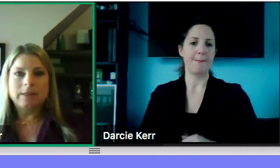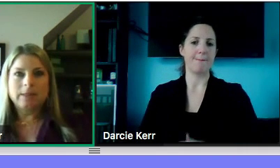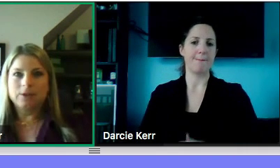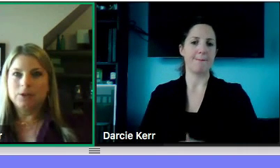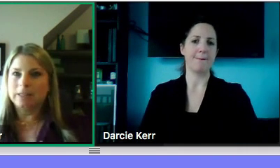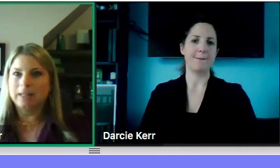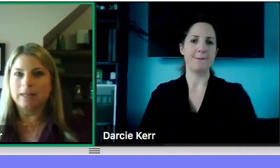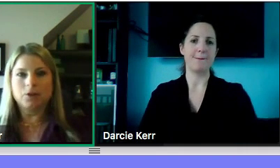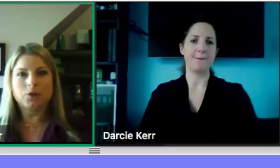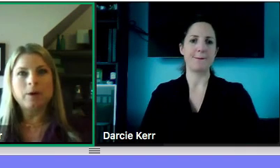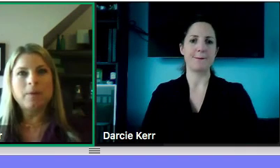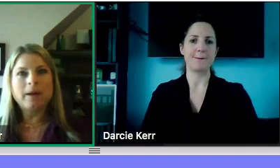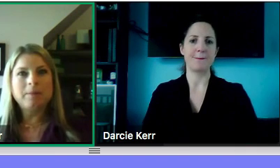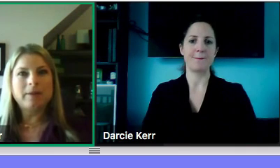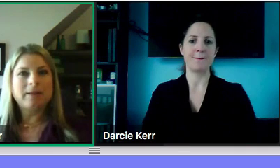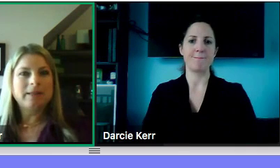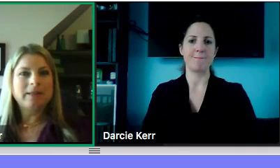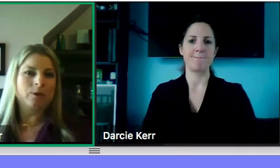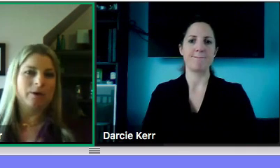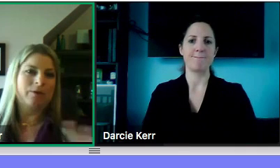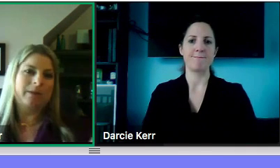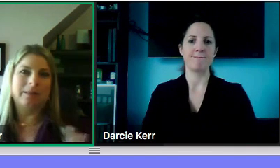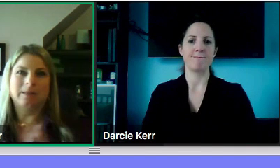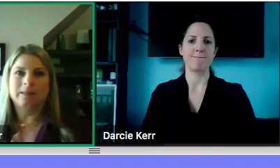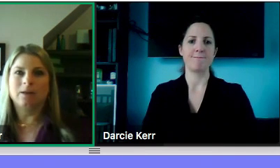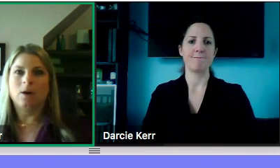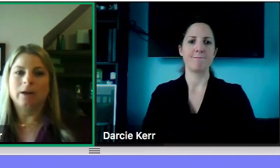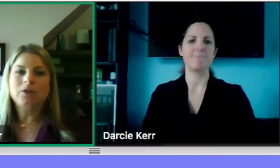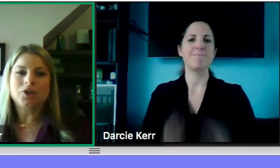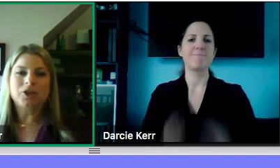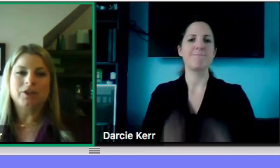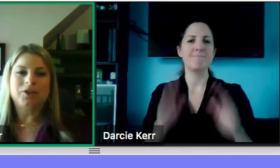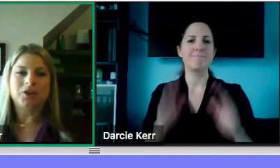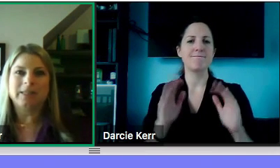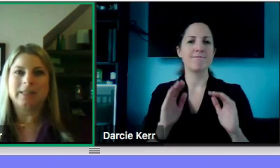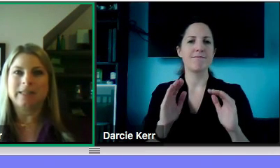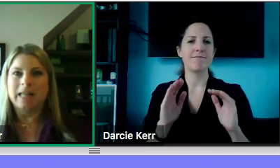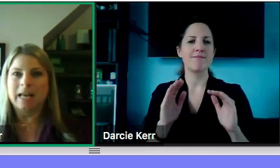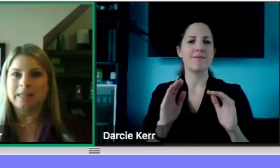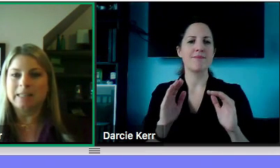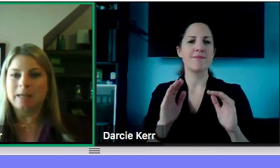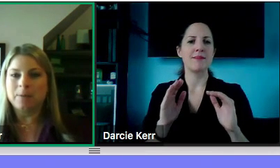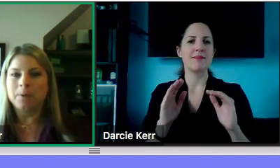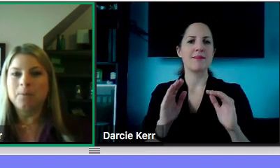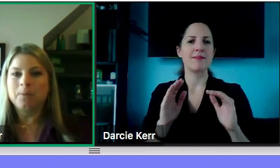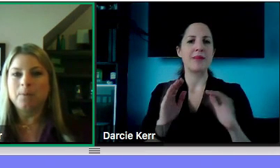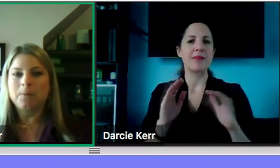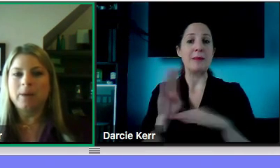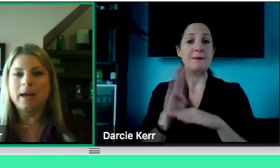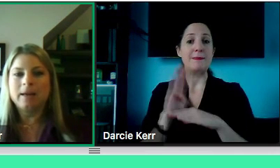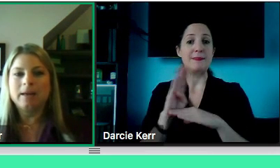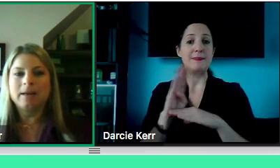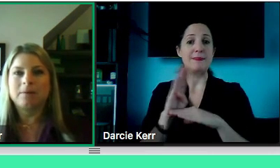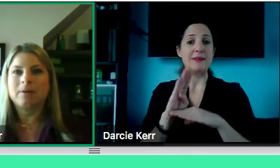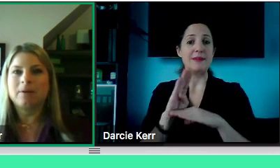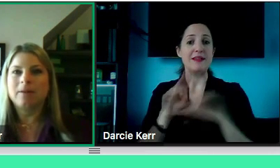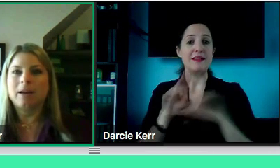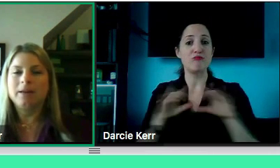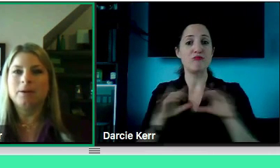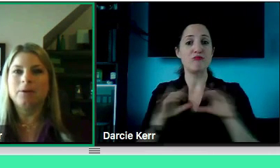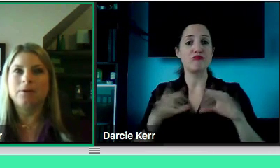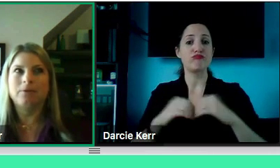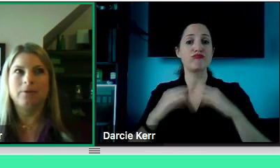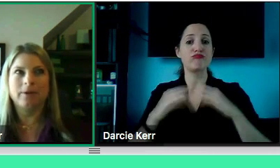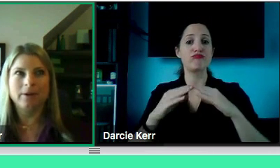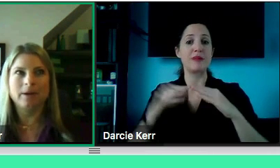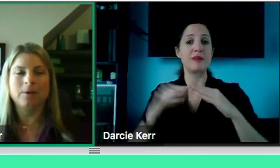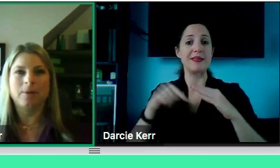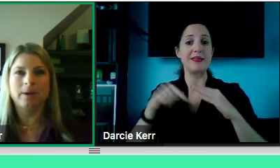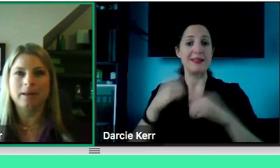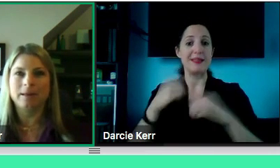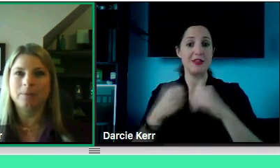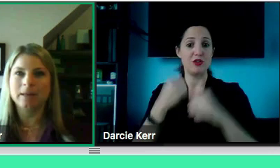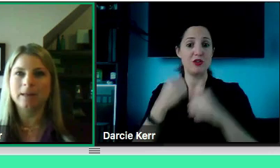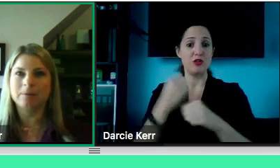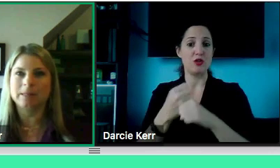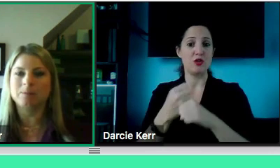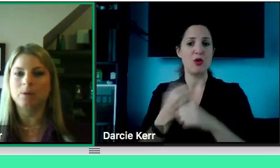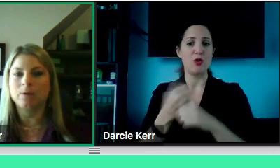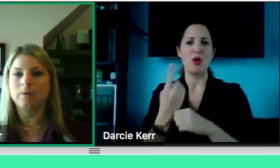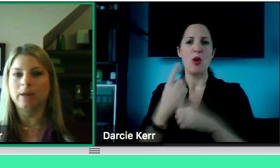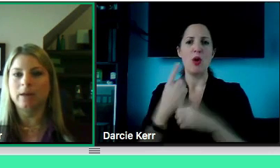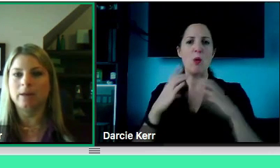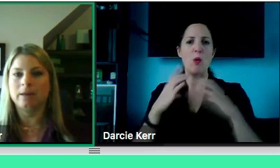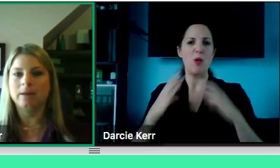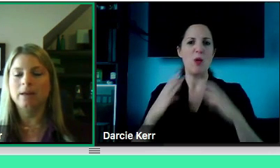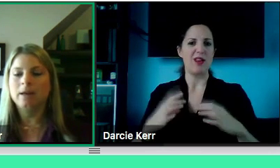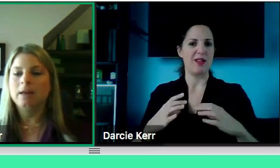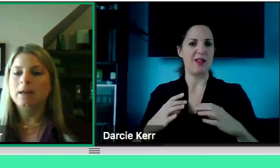Now this here's just a little short one, but this is more of a business launch. And just this last summer, we had a client who very quickly really